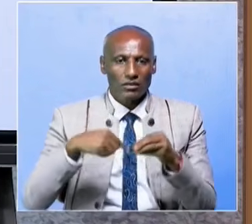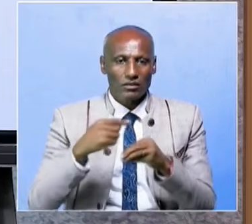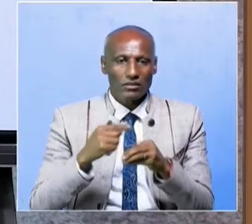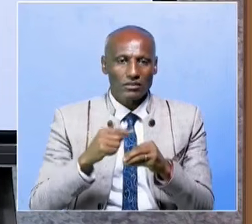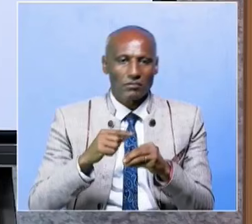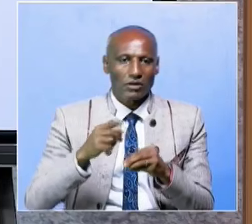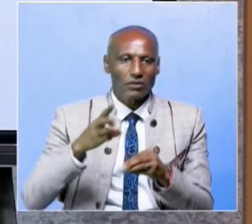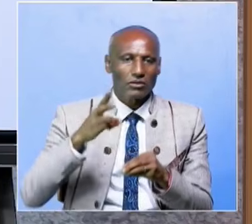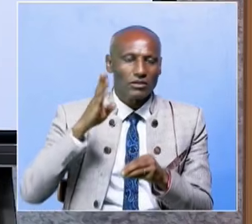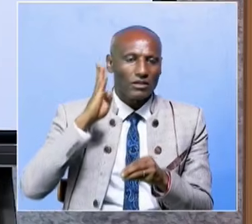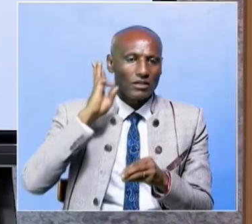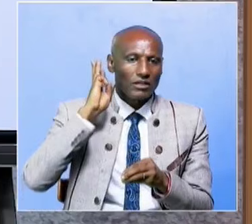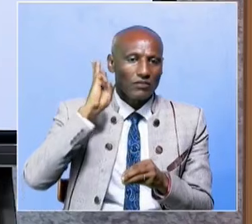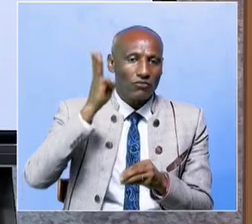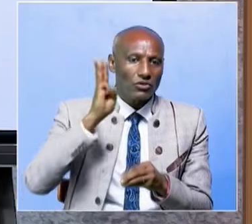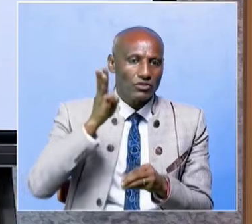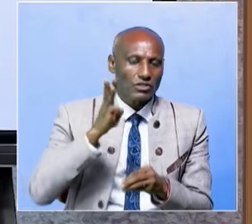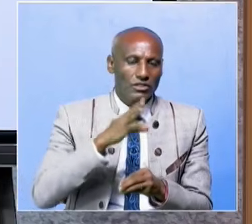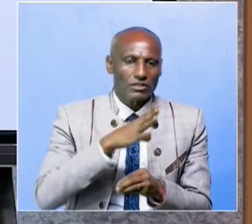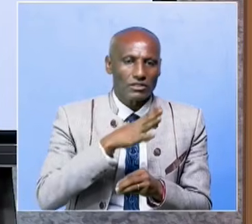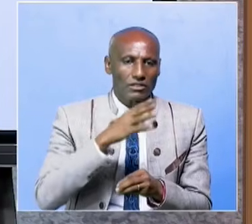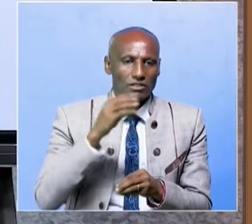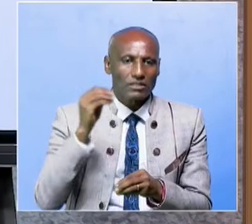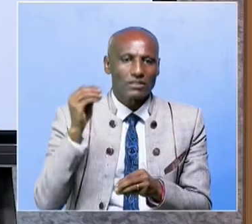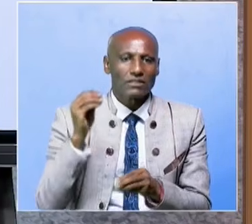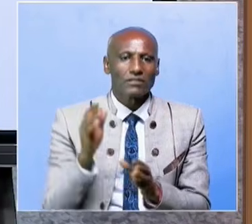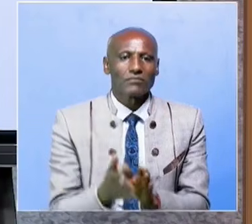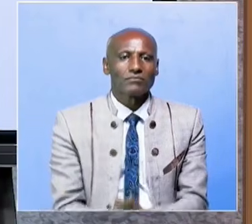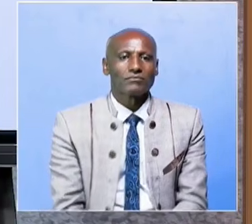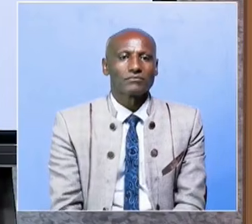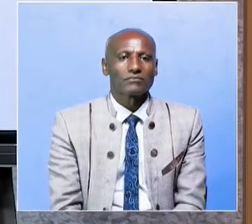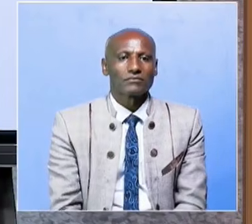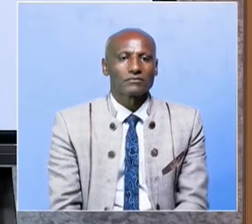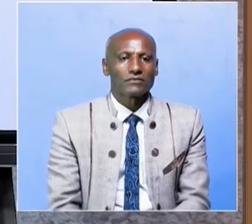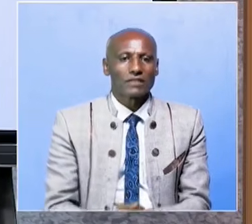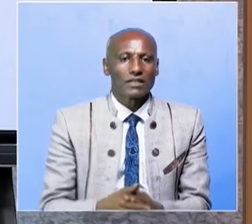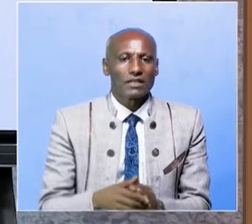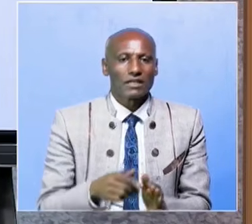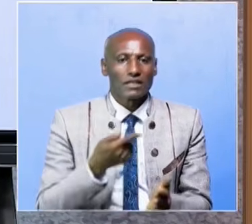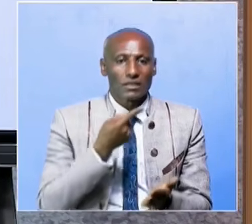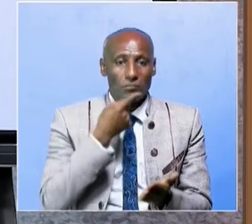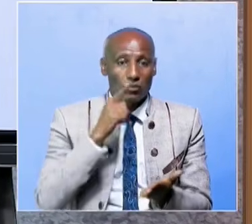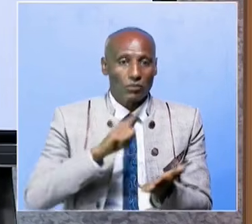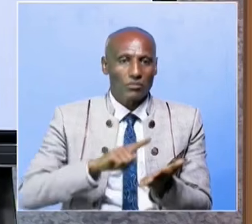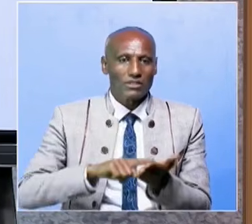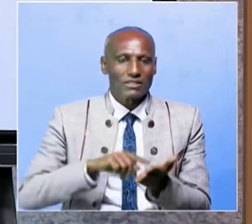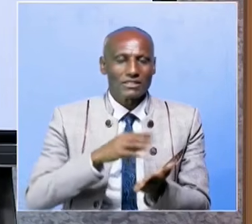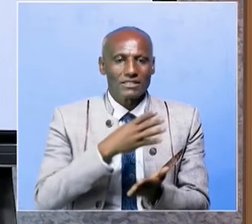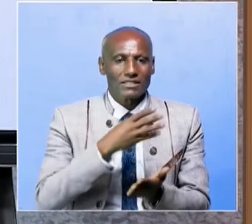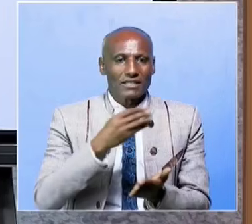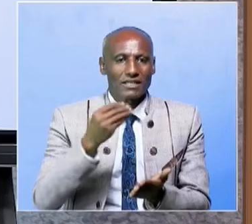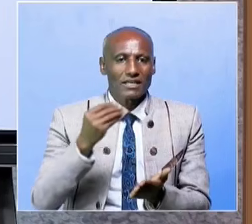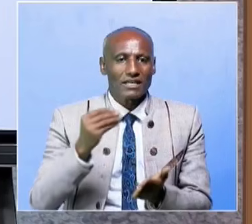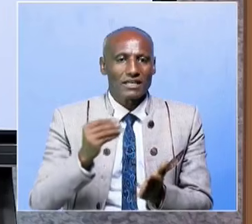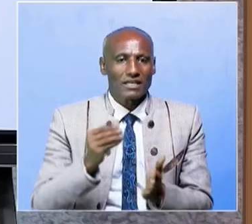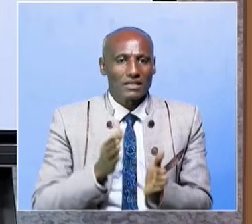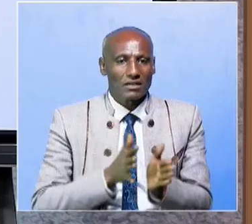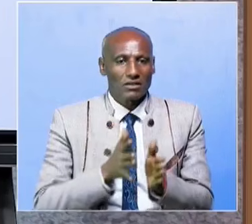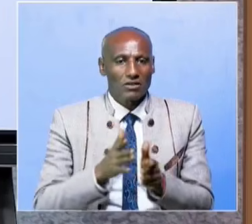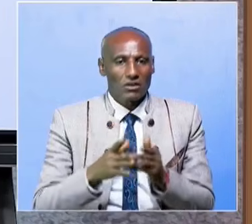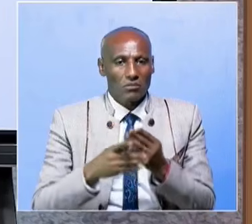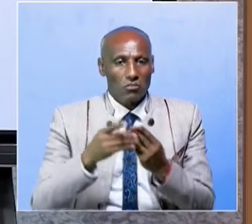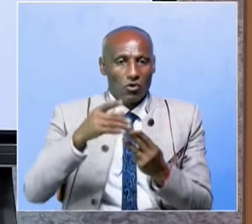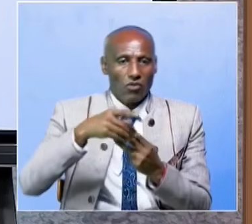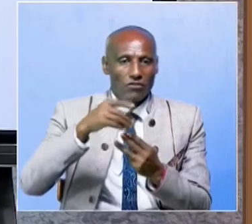future predictions. We also use it to talk about promises and also offers. Again,